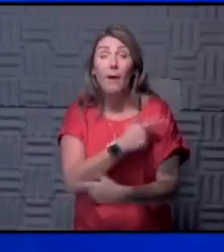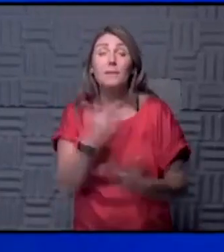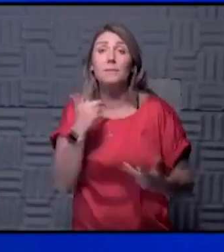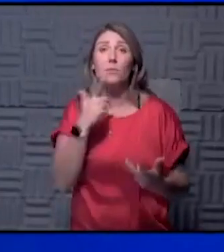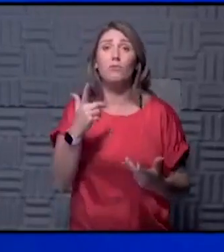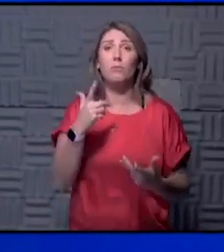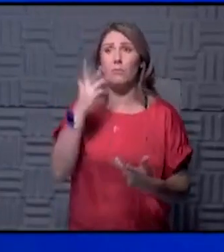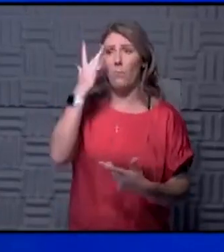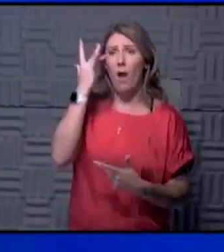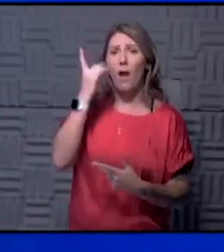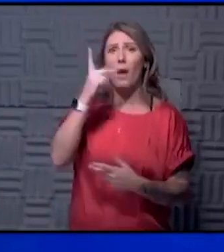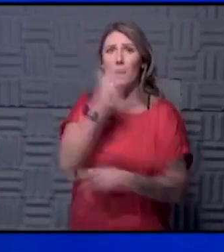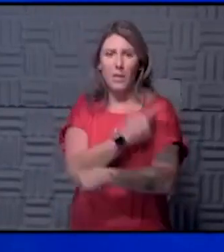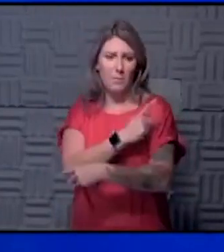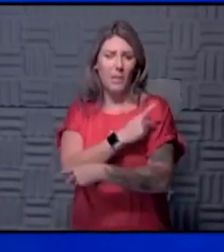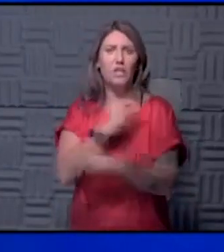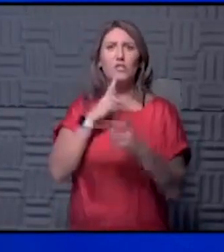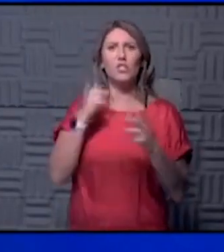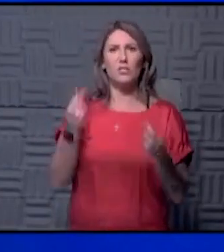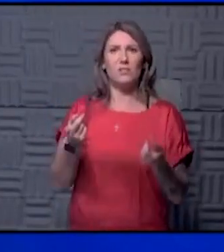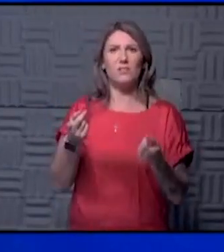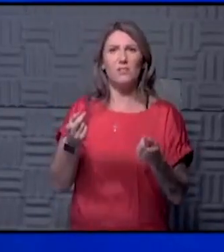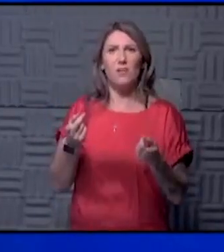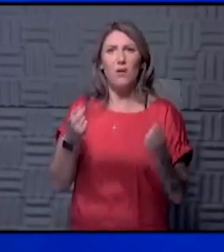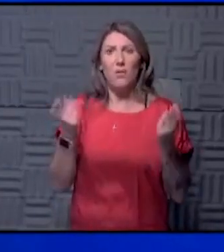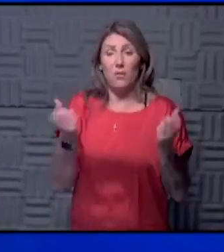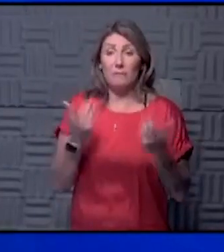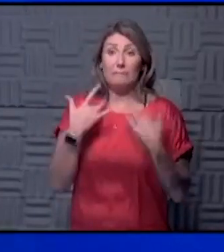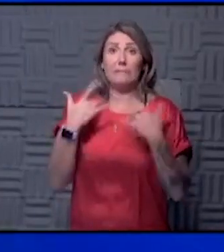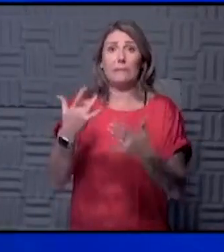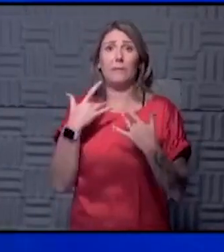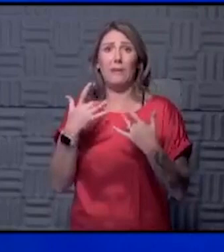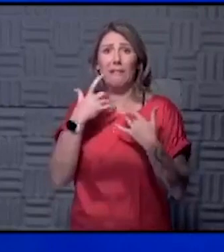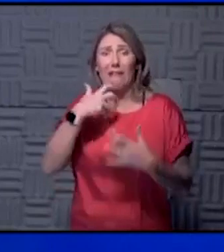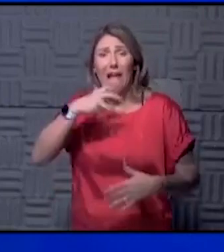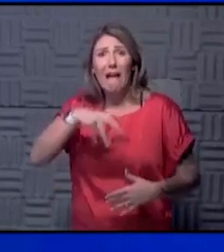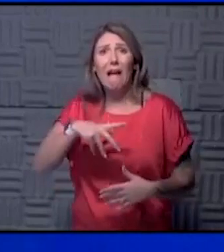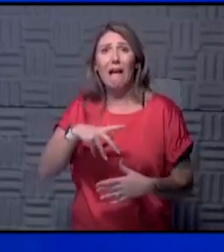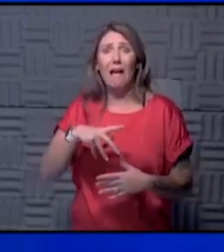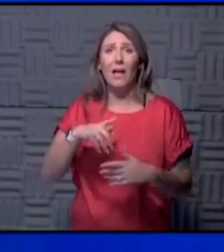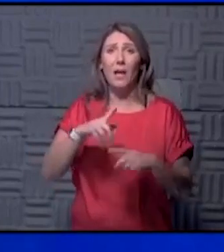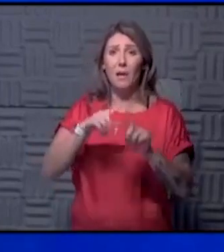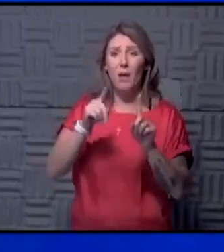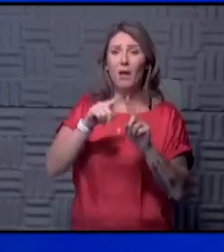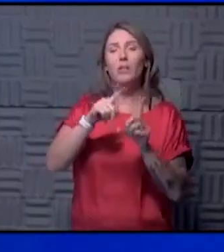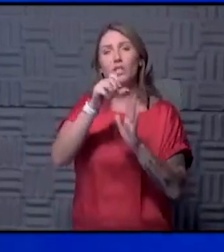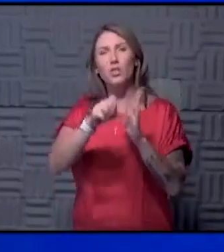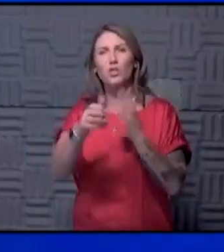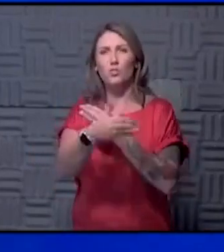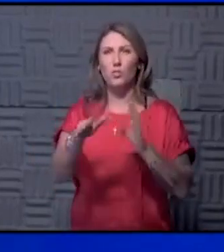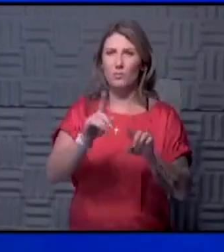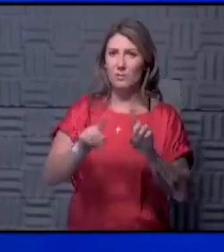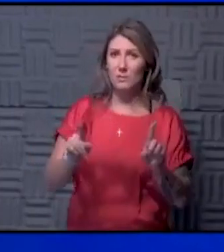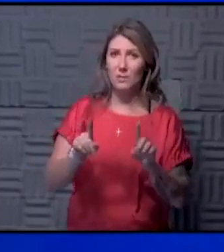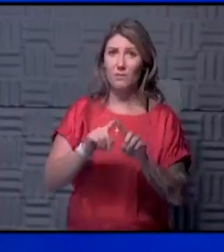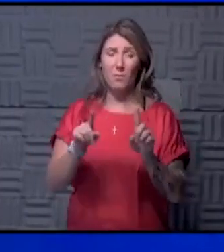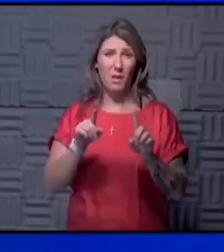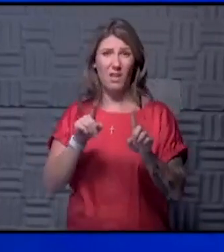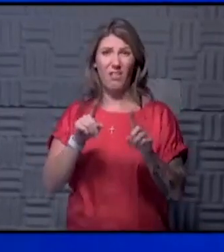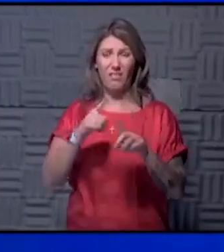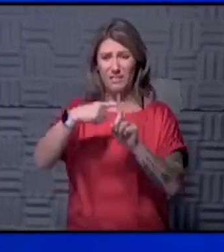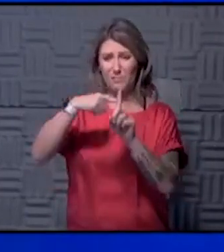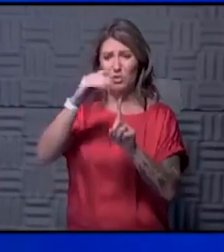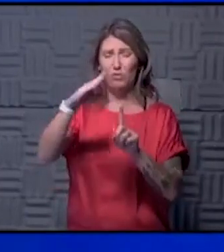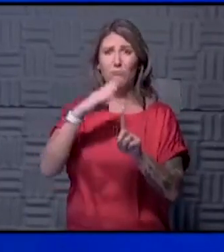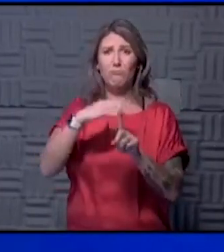room, there's some reasons behind that. So we'll ask Dr. Girod about that in just a moment. But the reality is the temperature in your mask is really your body temperature almost all the time. If